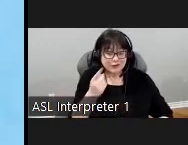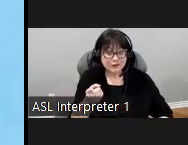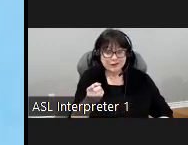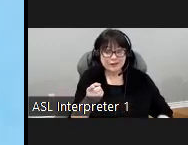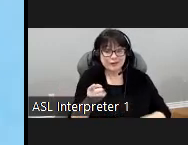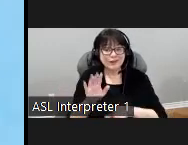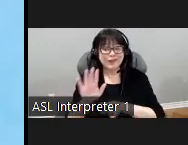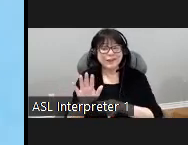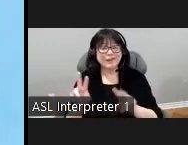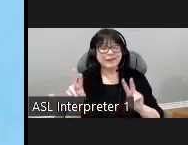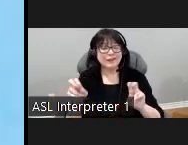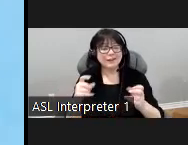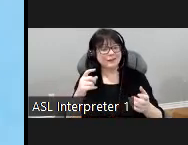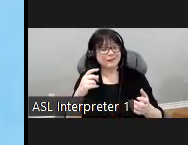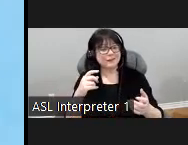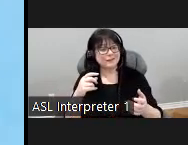regard his patient?